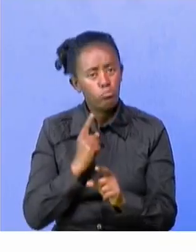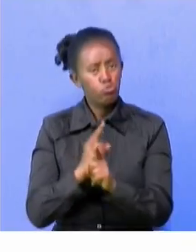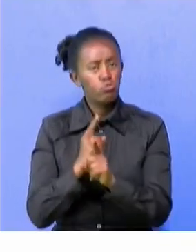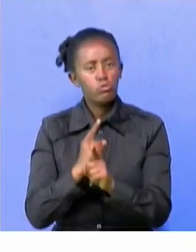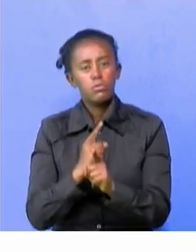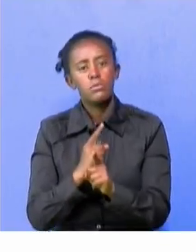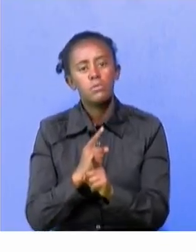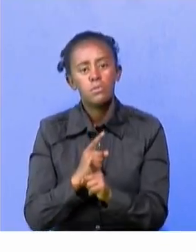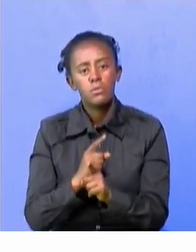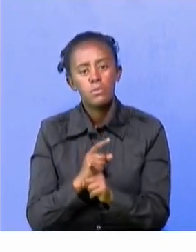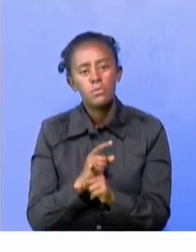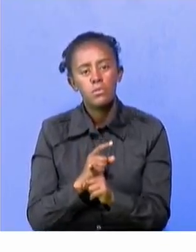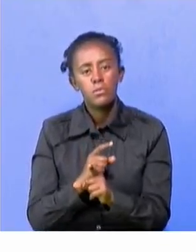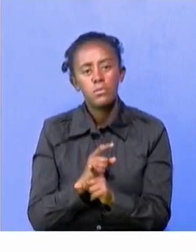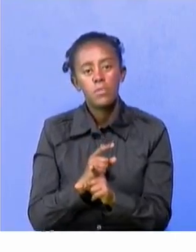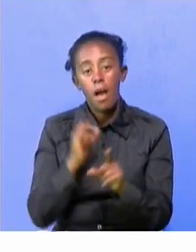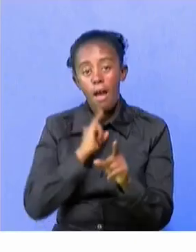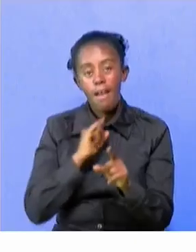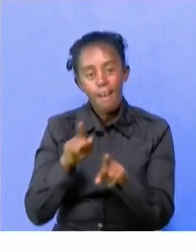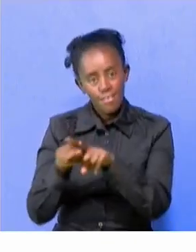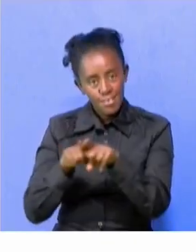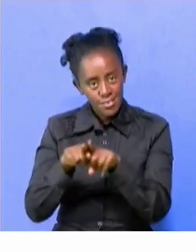I agree